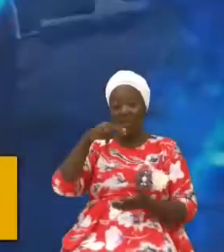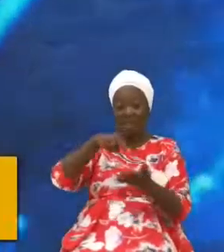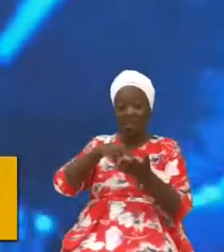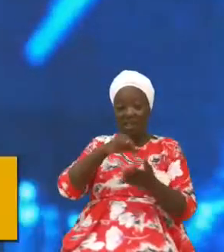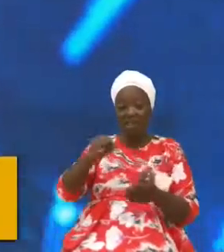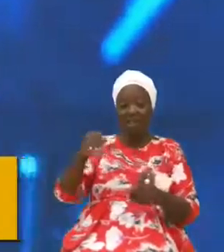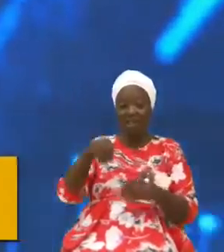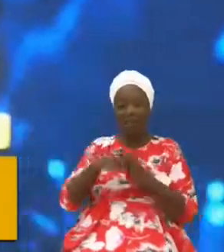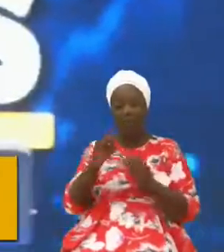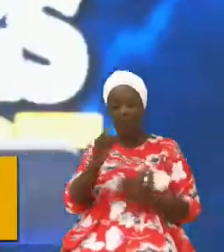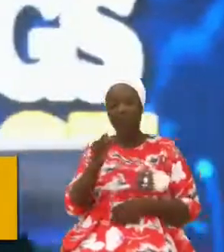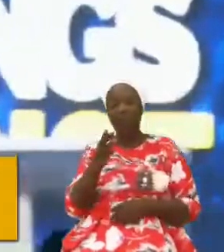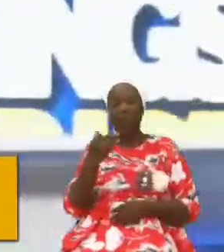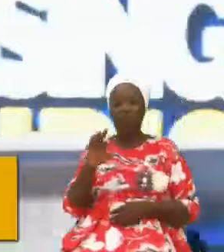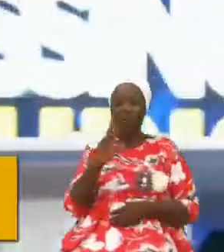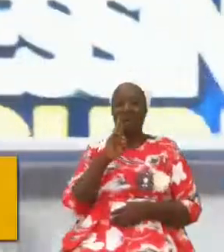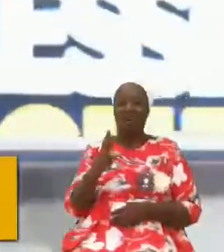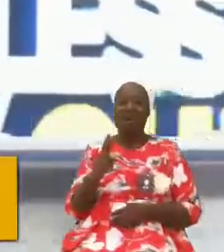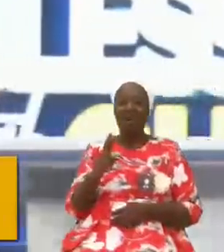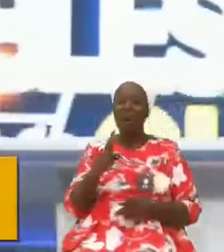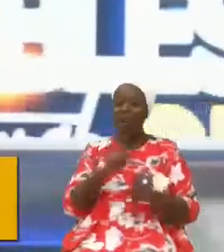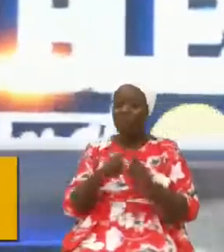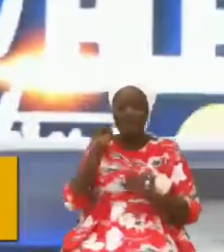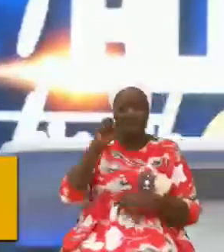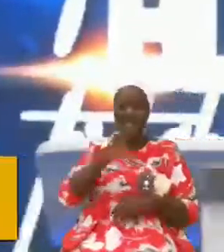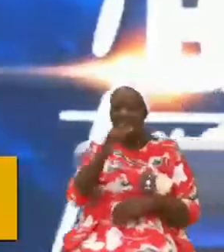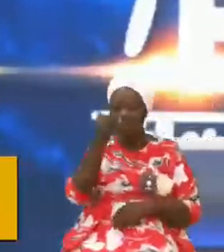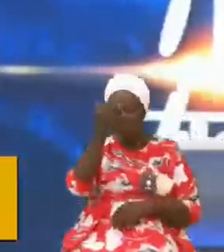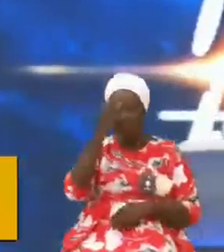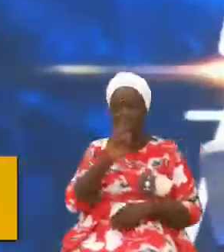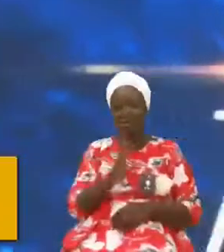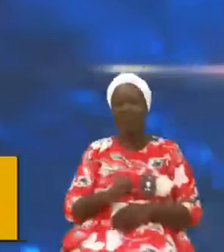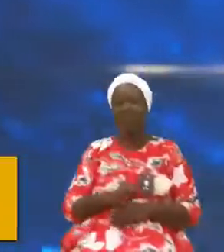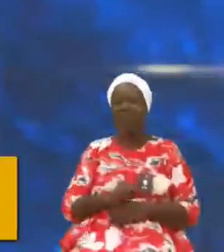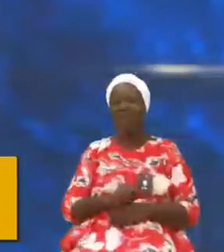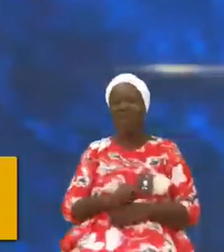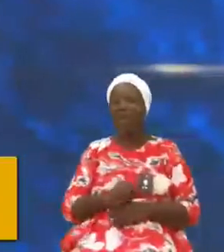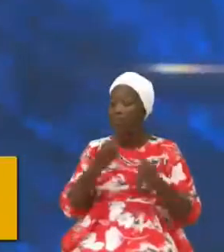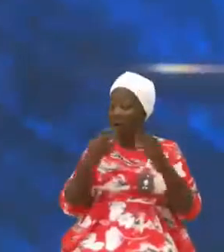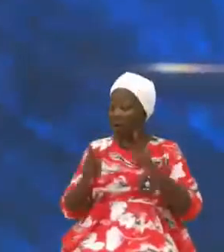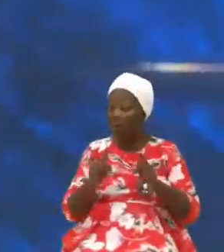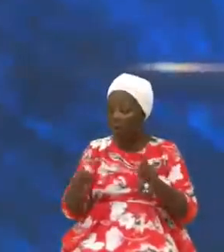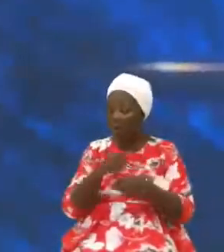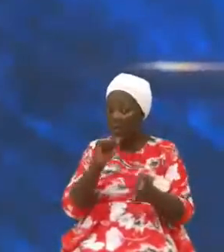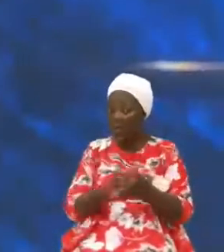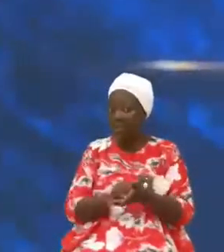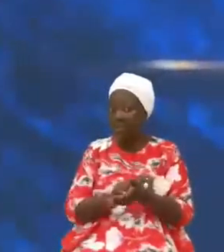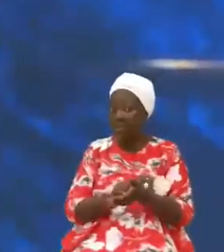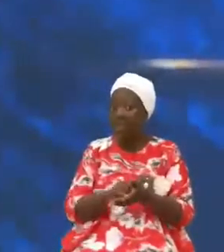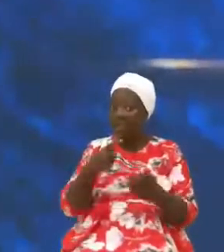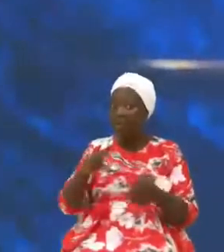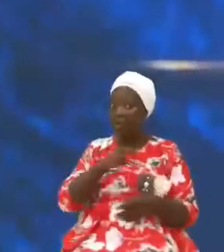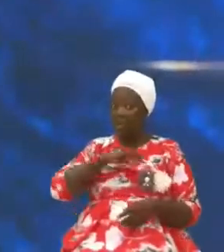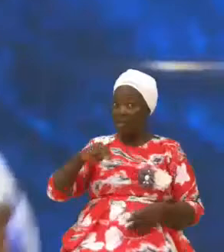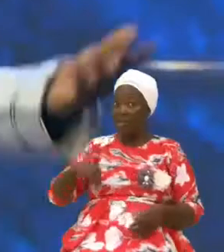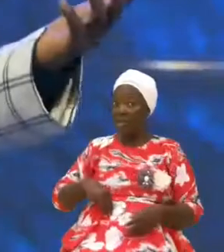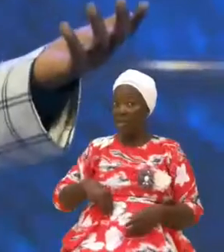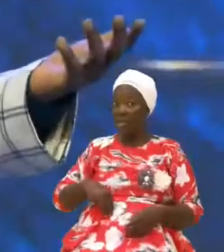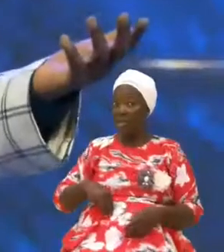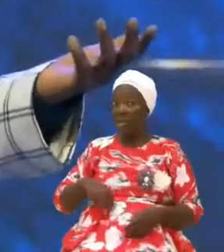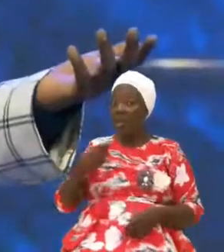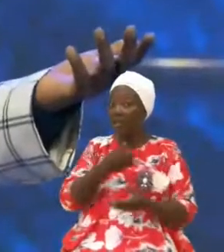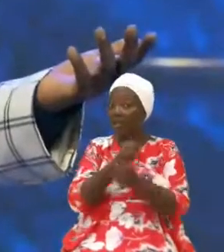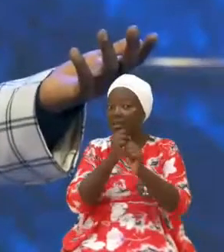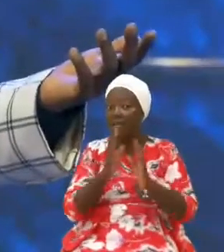The Messiah was standing in front of her. But she didn't recognize many